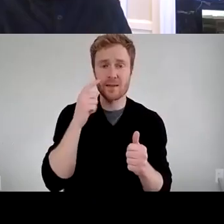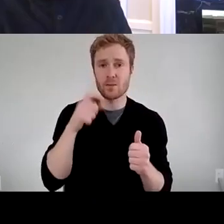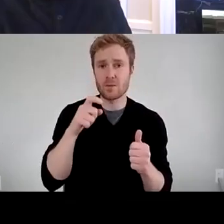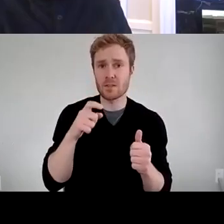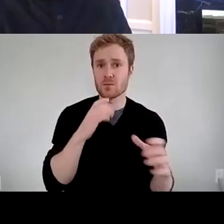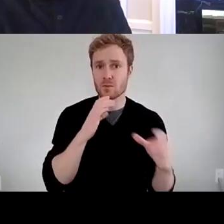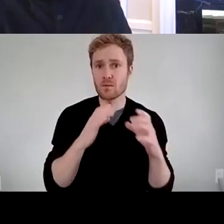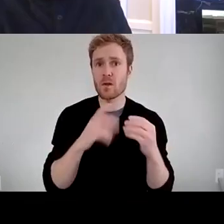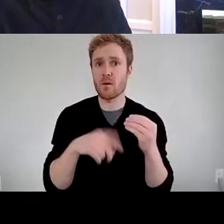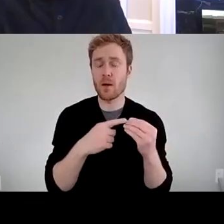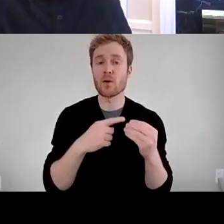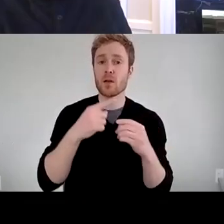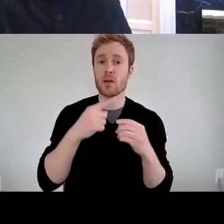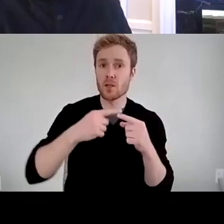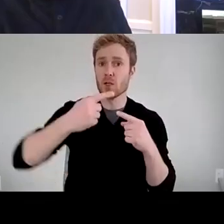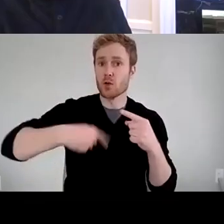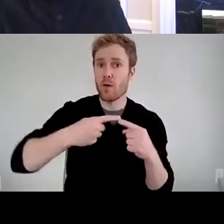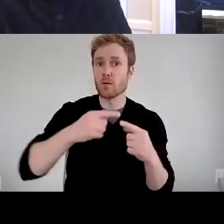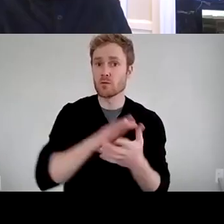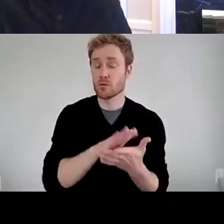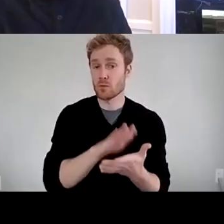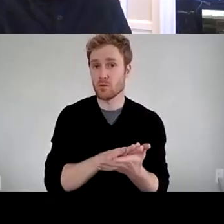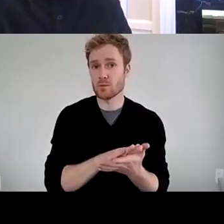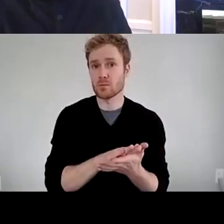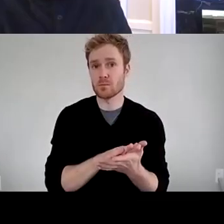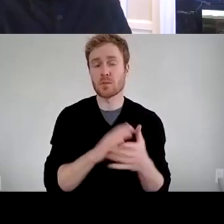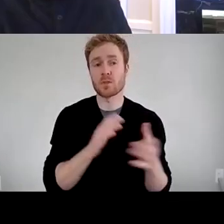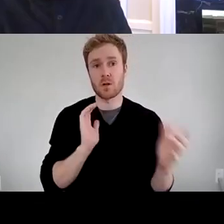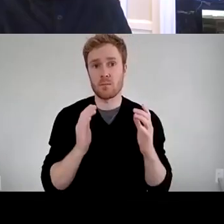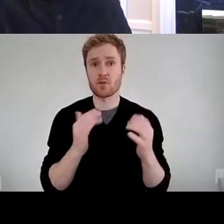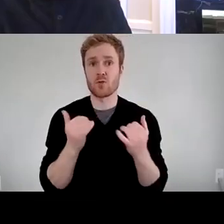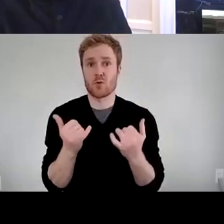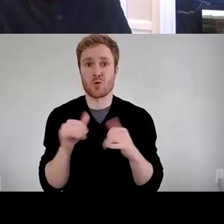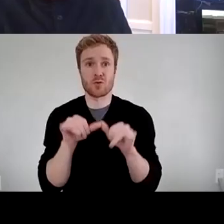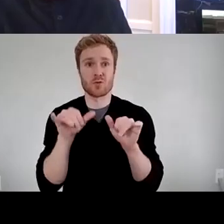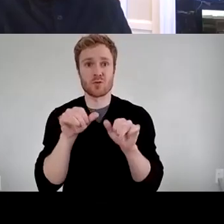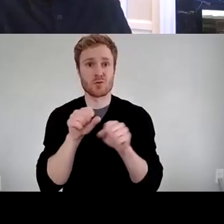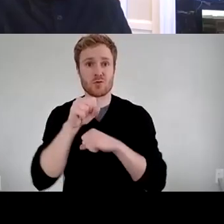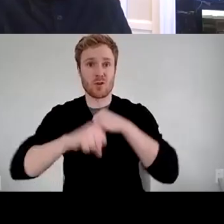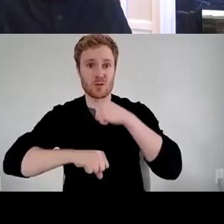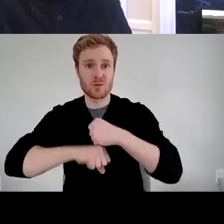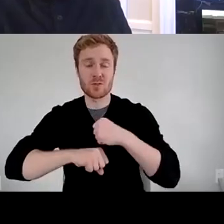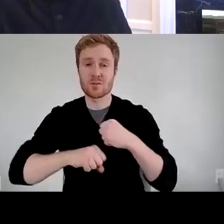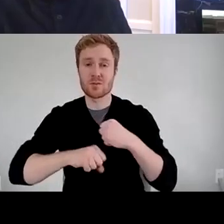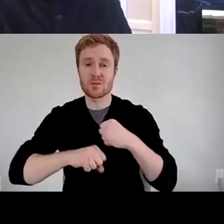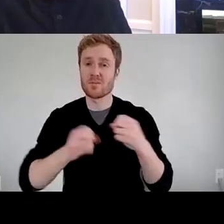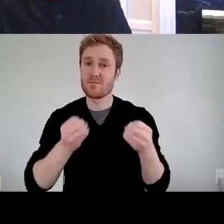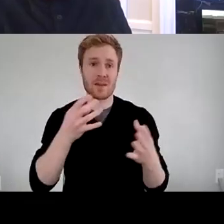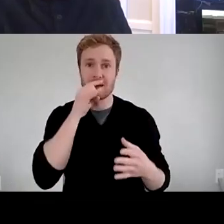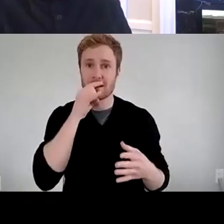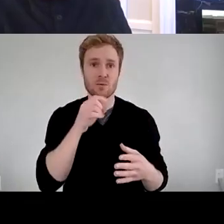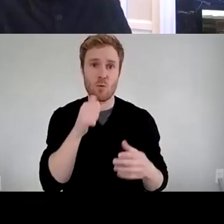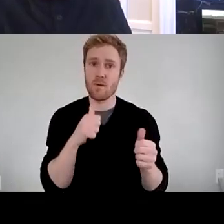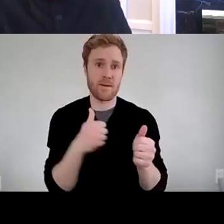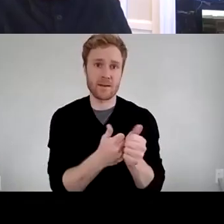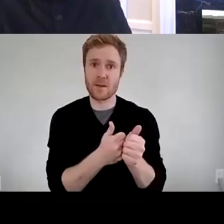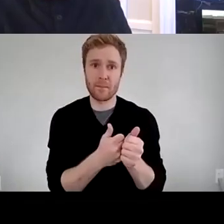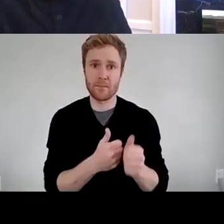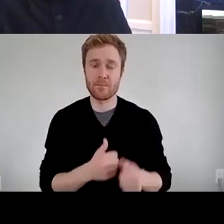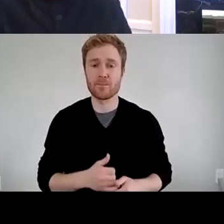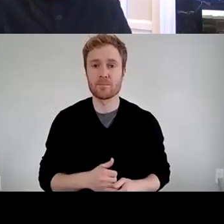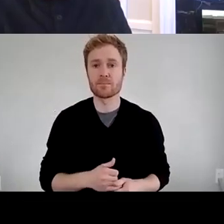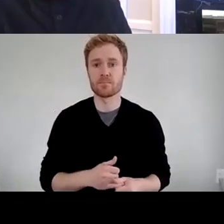mean, the reality is, if you look at the statistics, due to the pandemic, most children are about 6 to 8 months behind where they would normally be if